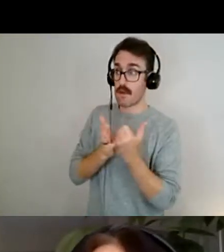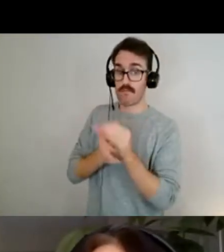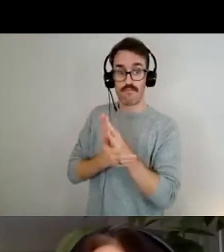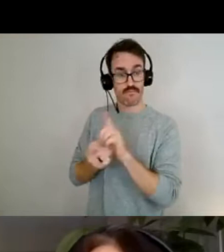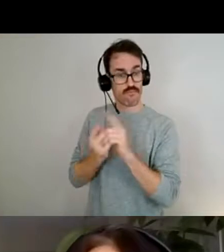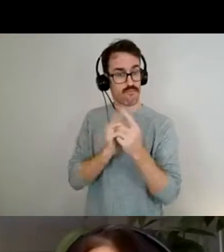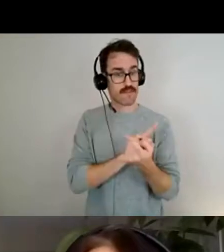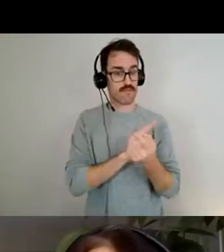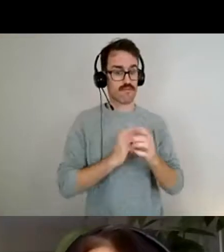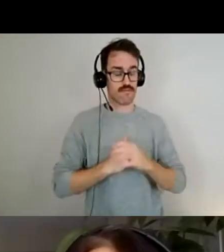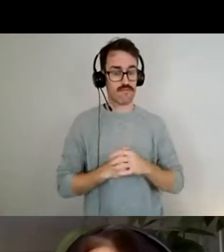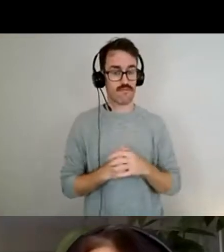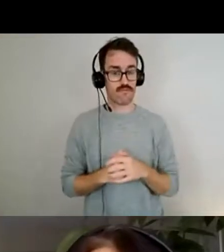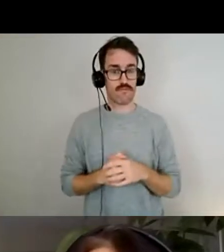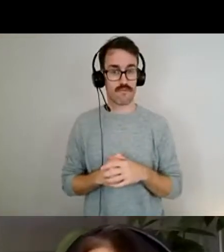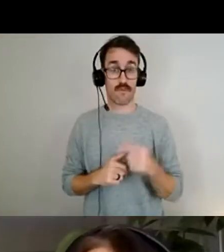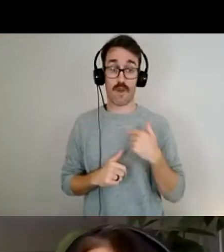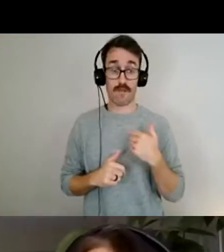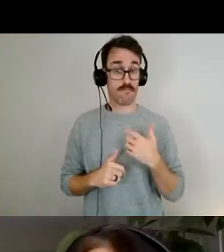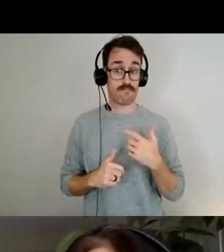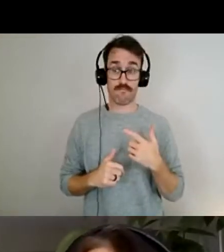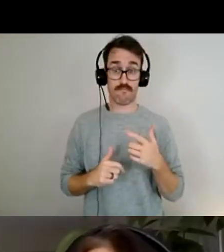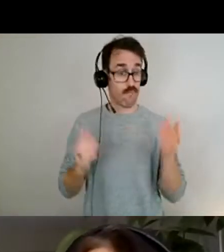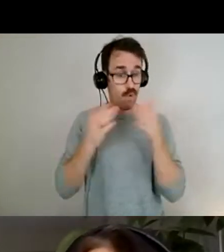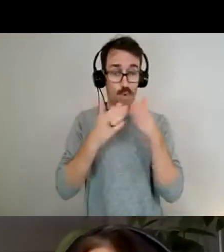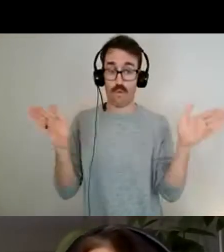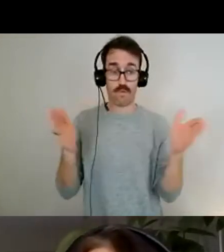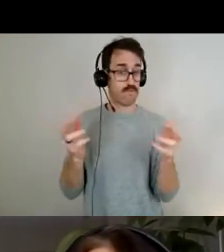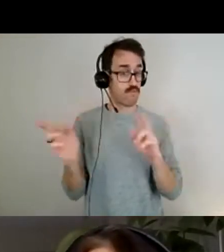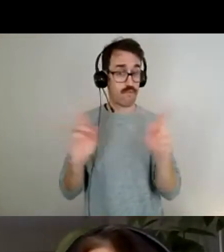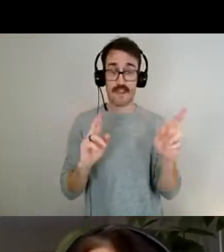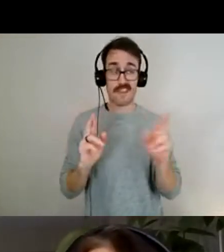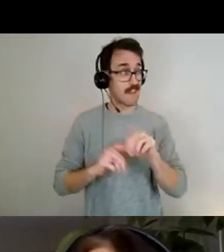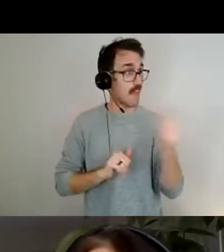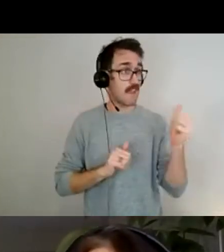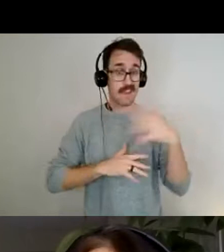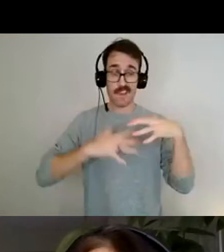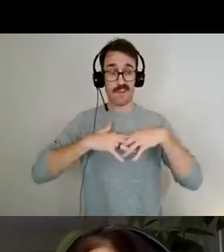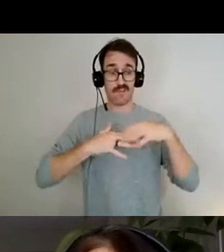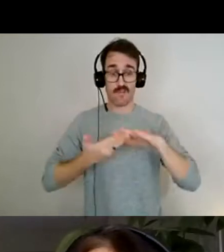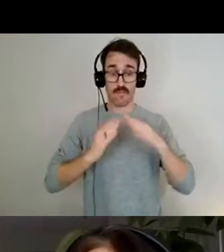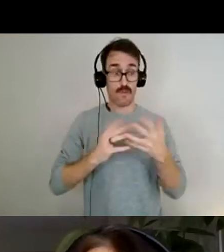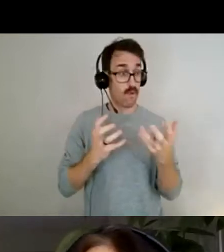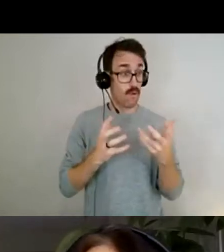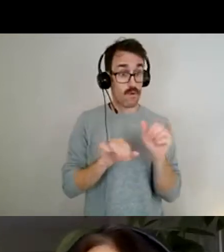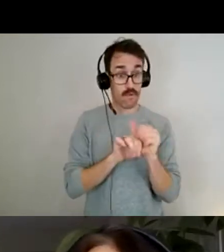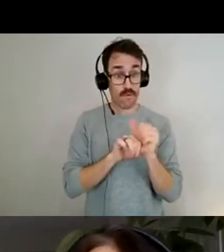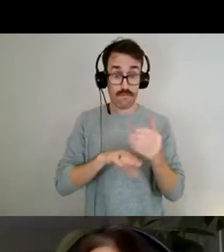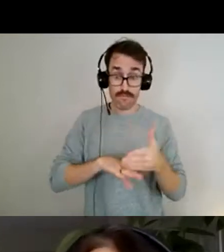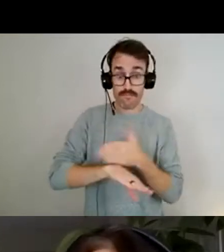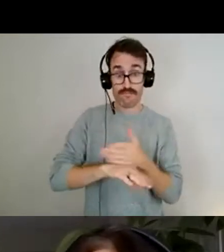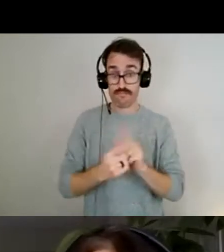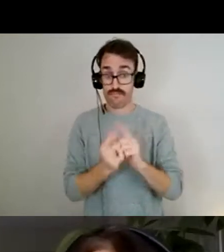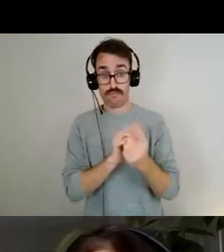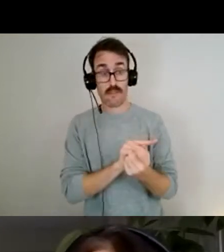the translations. So I would welcome any Indigenous community who wish to work on this.